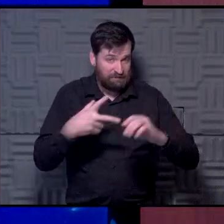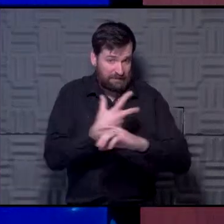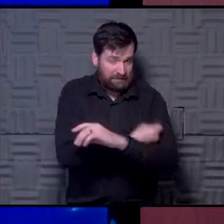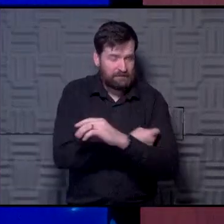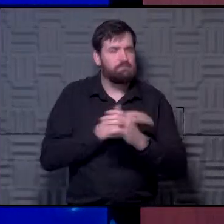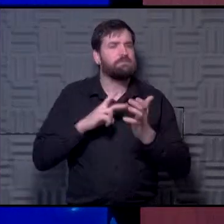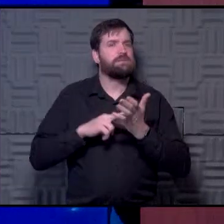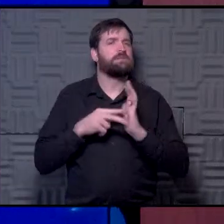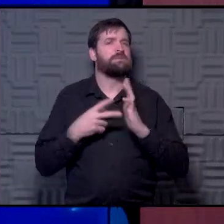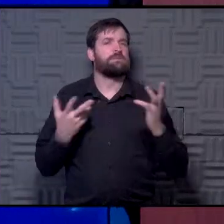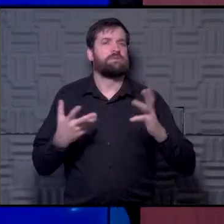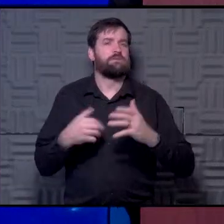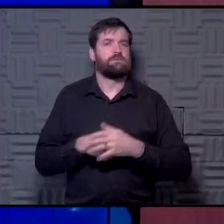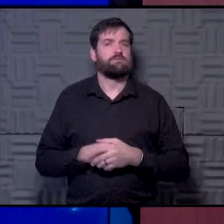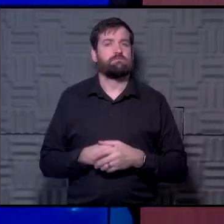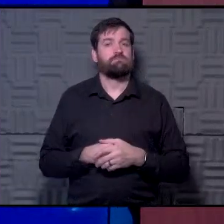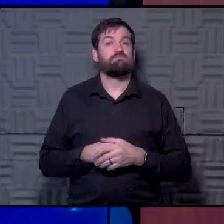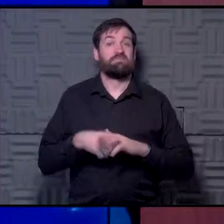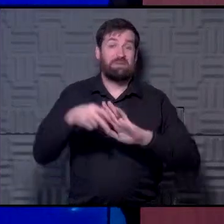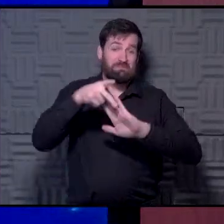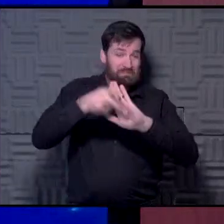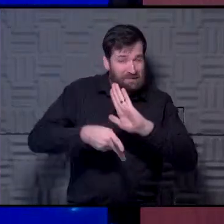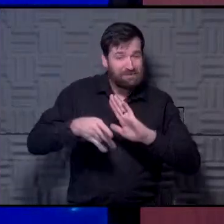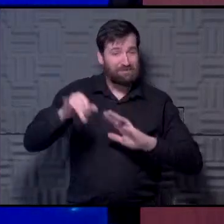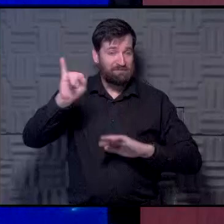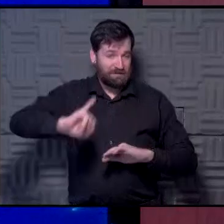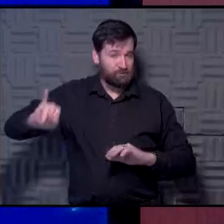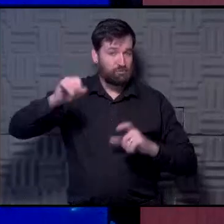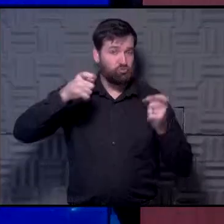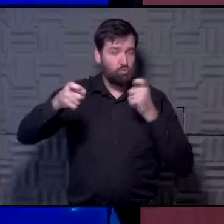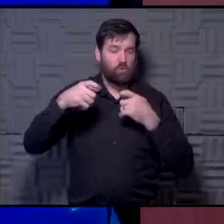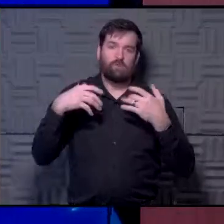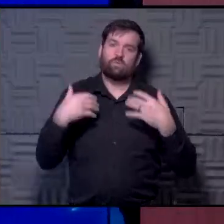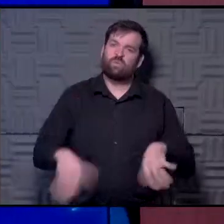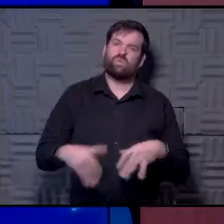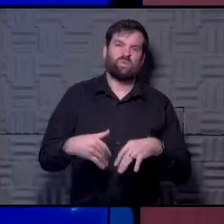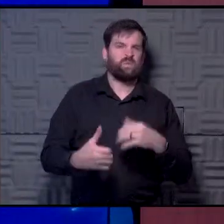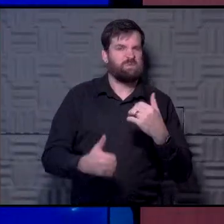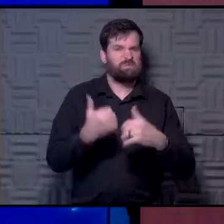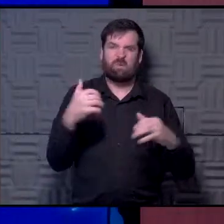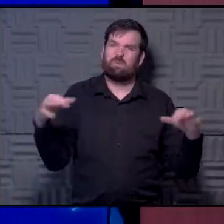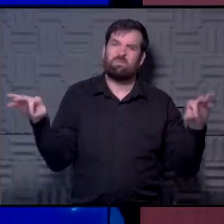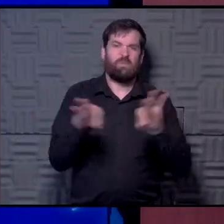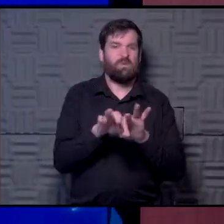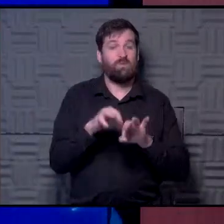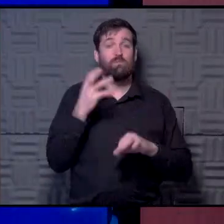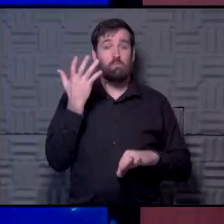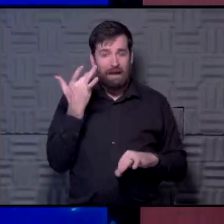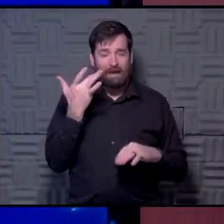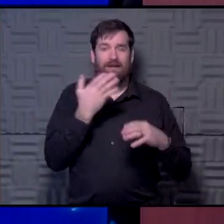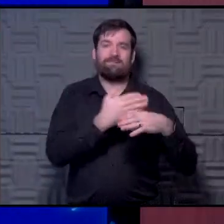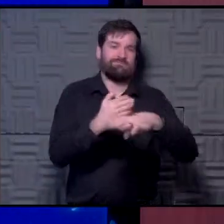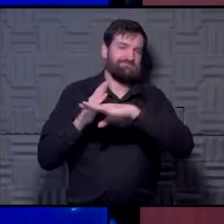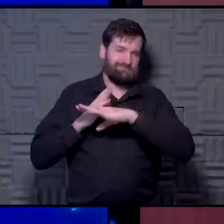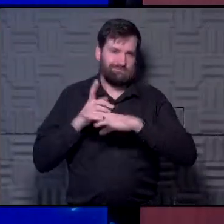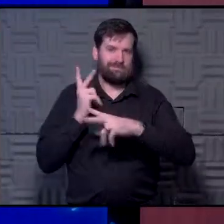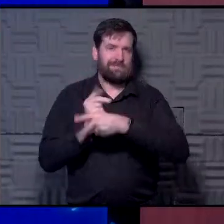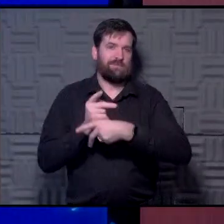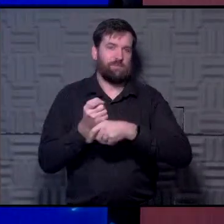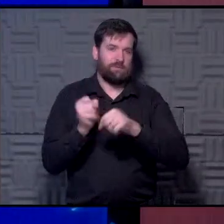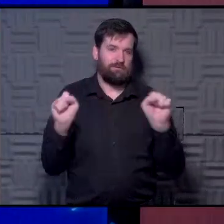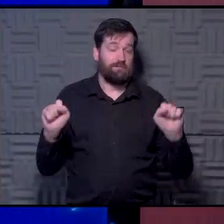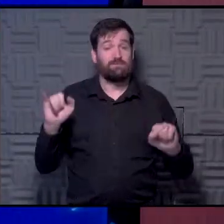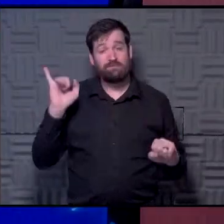so what does it mean? It means the pillars of infection control become even more important because they can keep you safe.